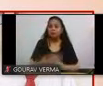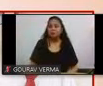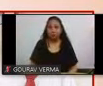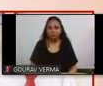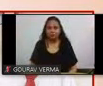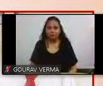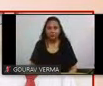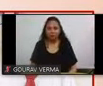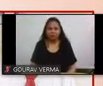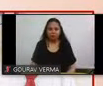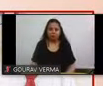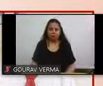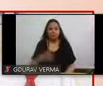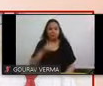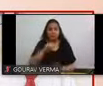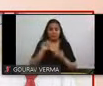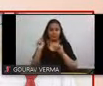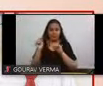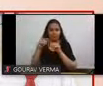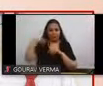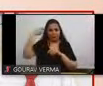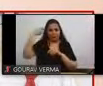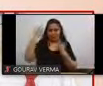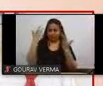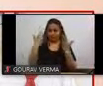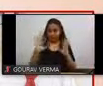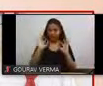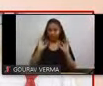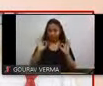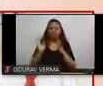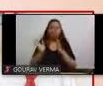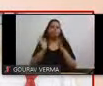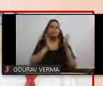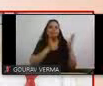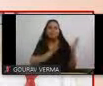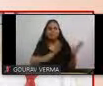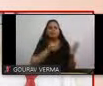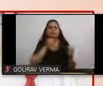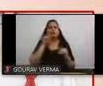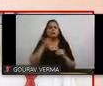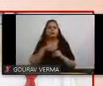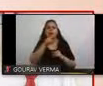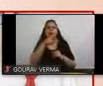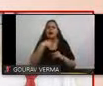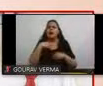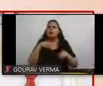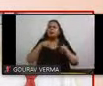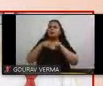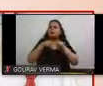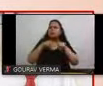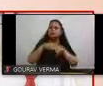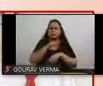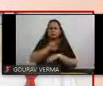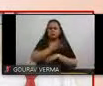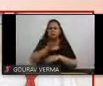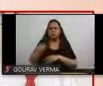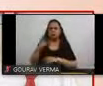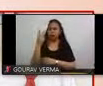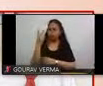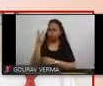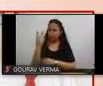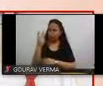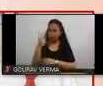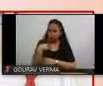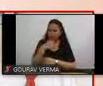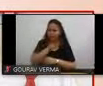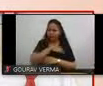Now, I have just to put an example of two children, just to show that how it